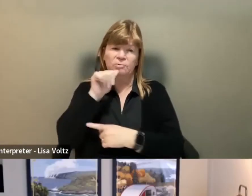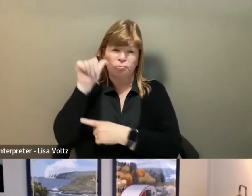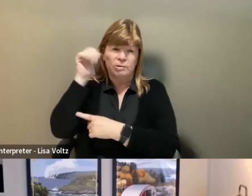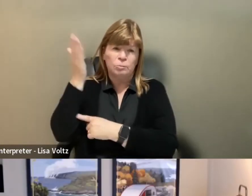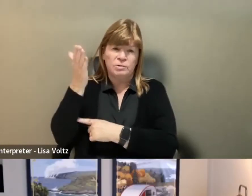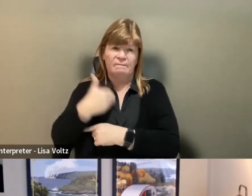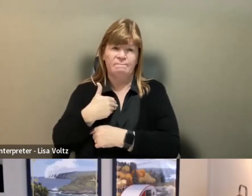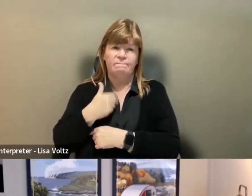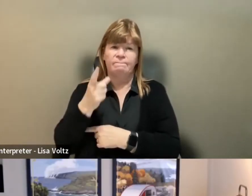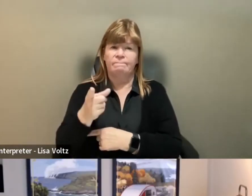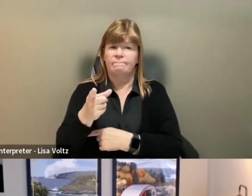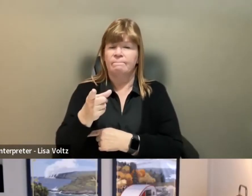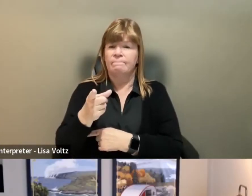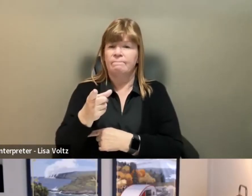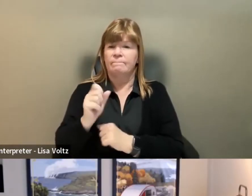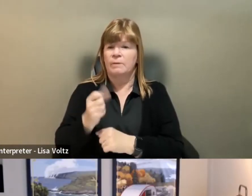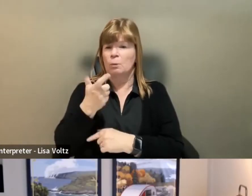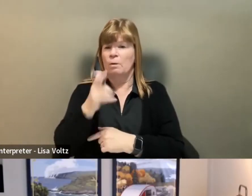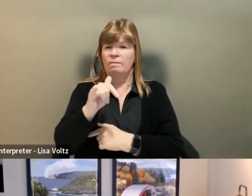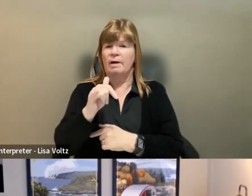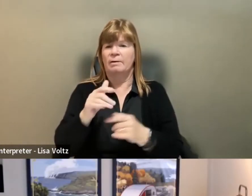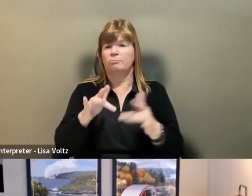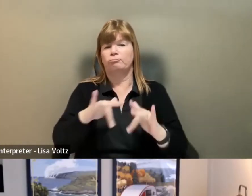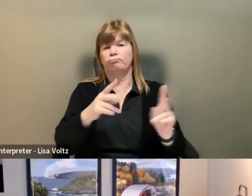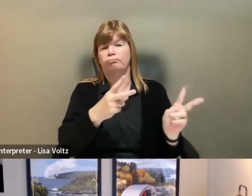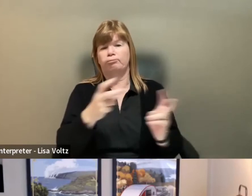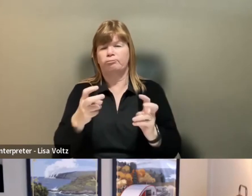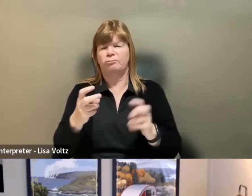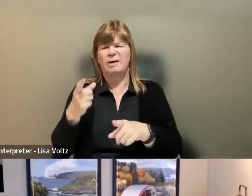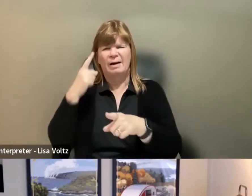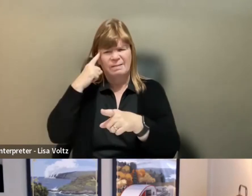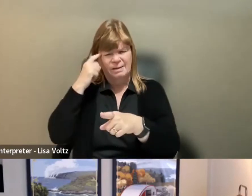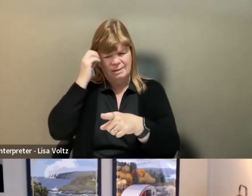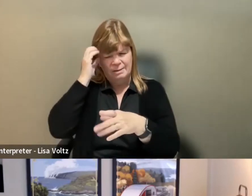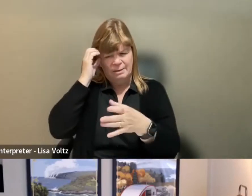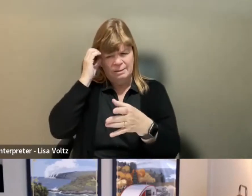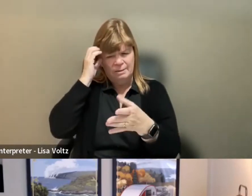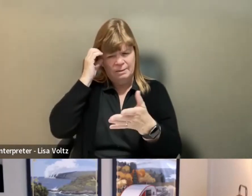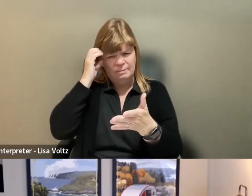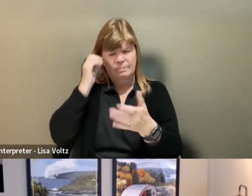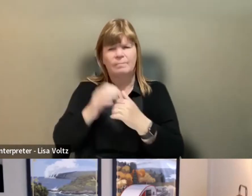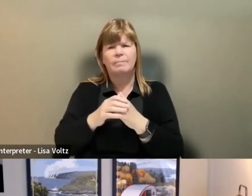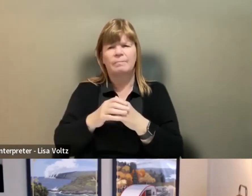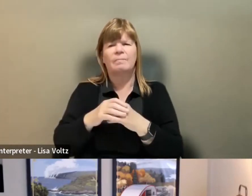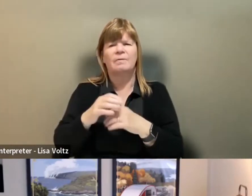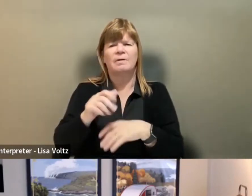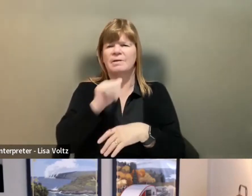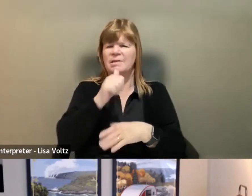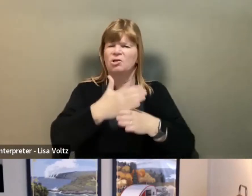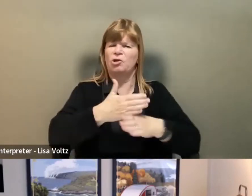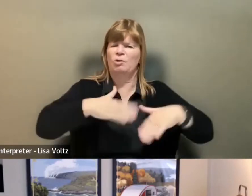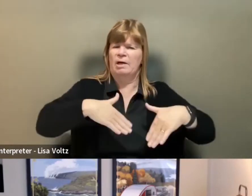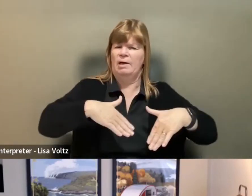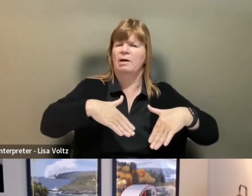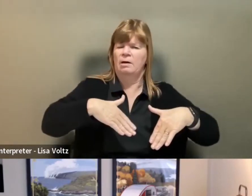presentation that we could watch a recording of? So I think I saw it's not shared yet,